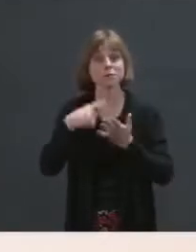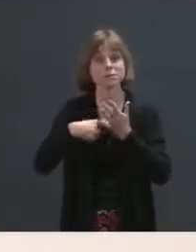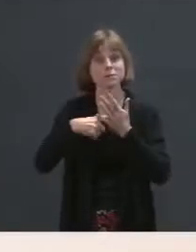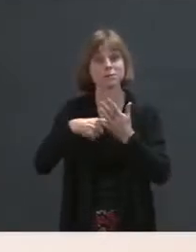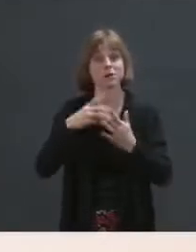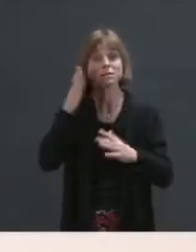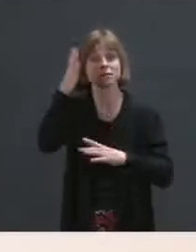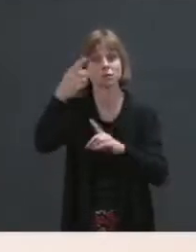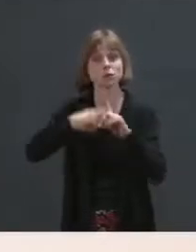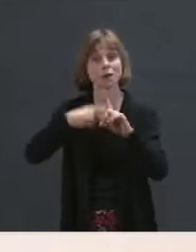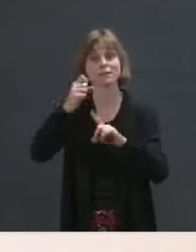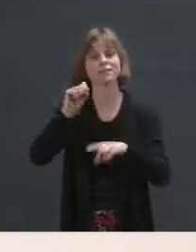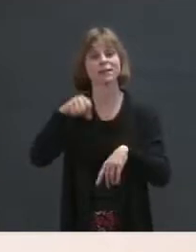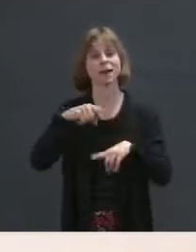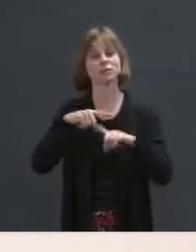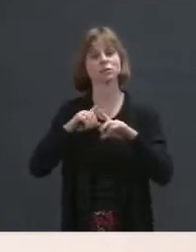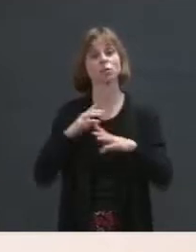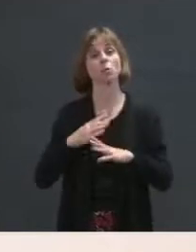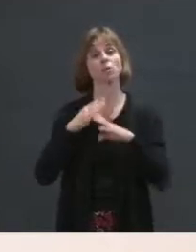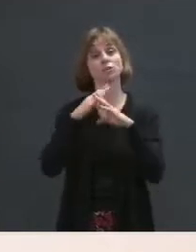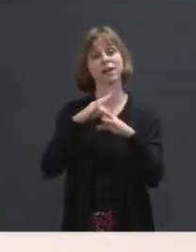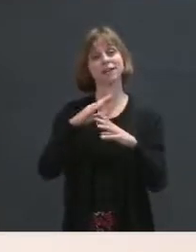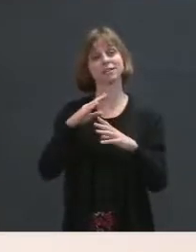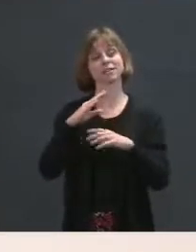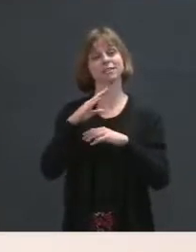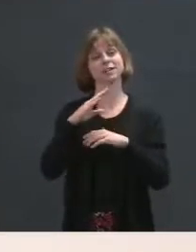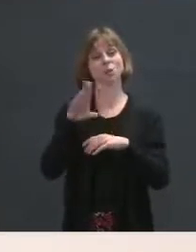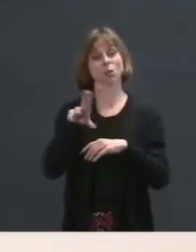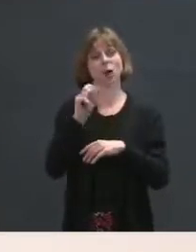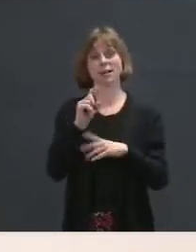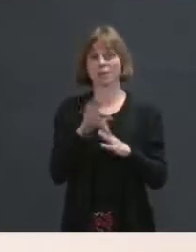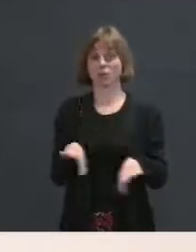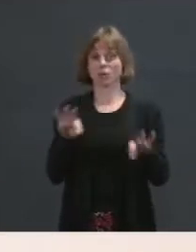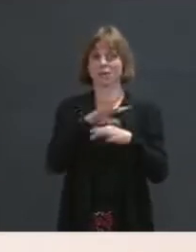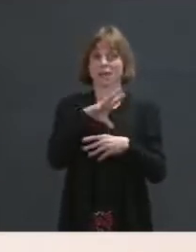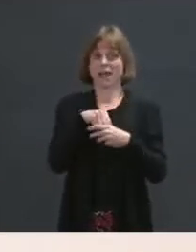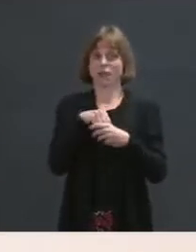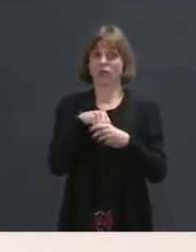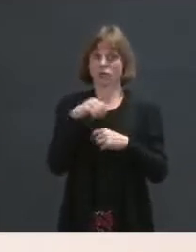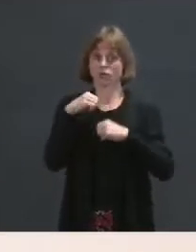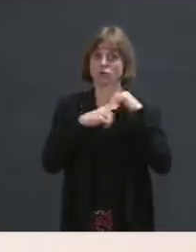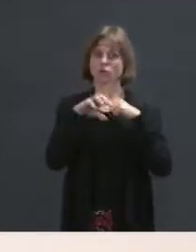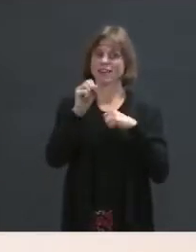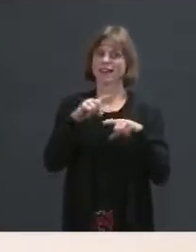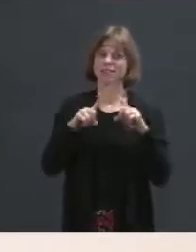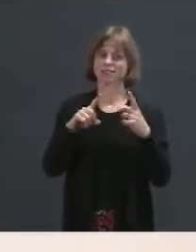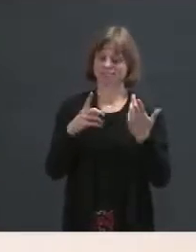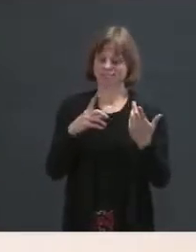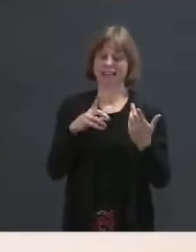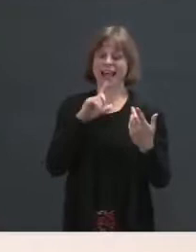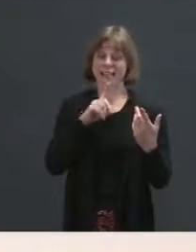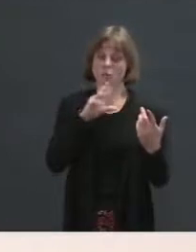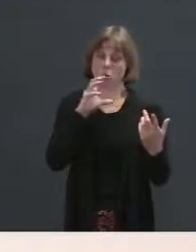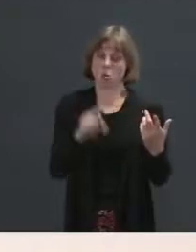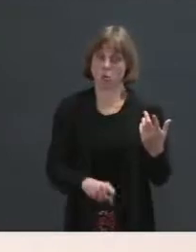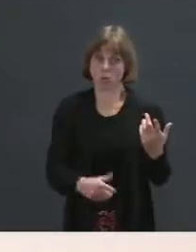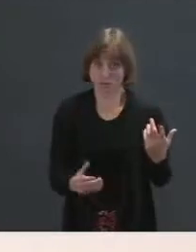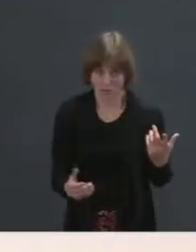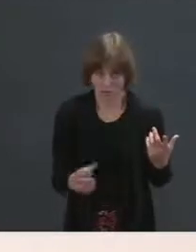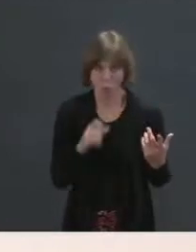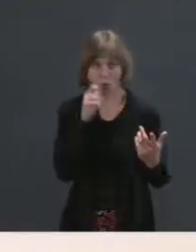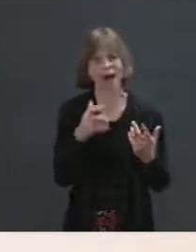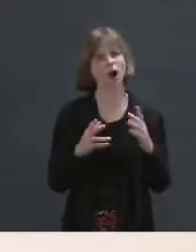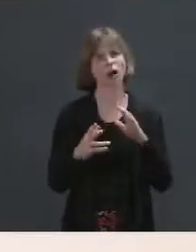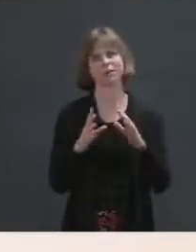our nation's critical infrastructure, which we all know is outdated. But we're not going to put new labels on it today. We're just going to focus on how we make sure people